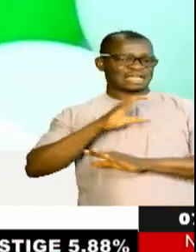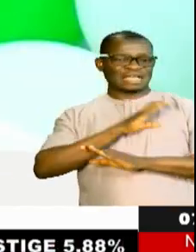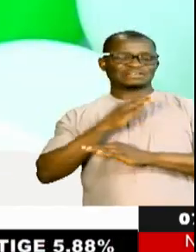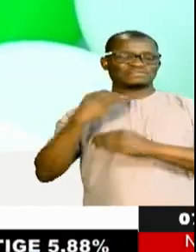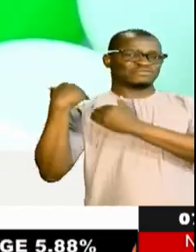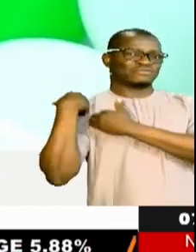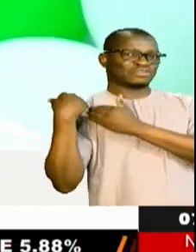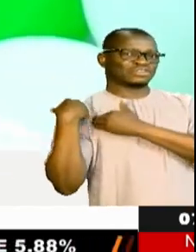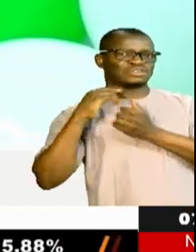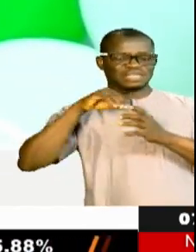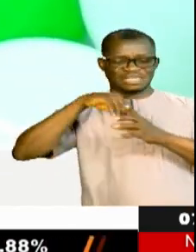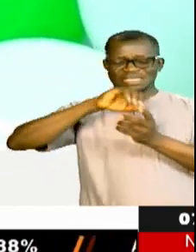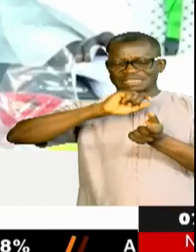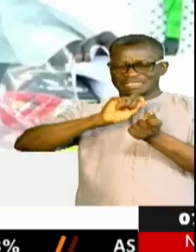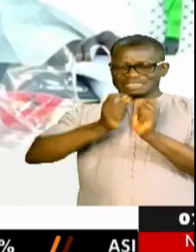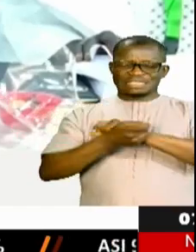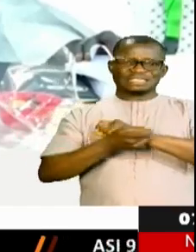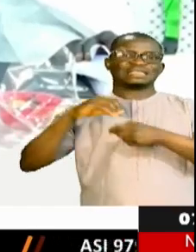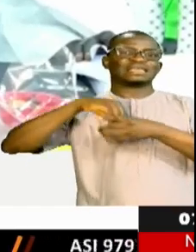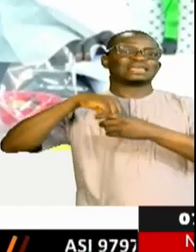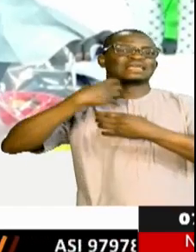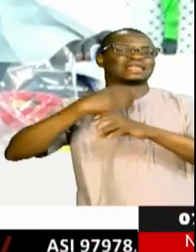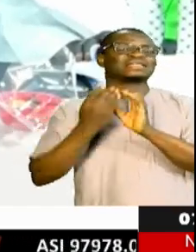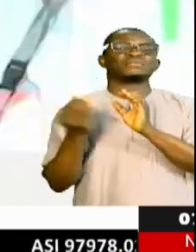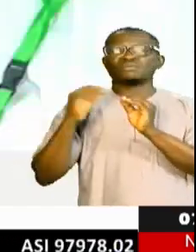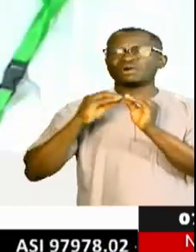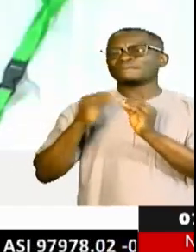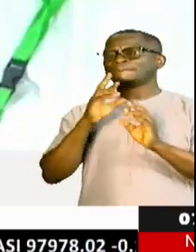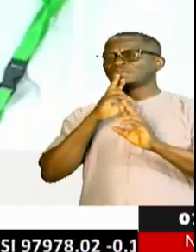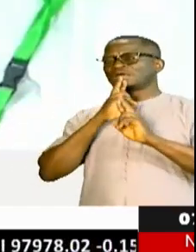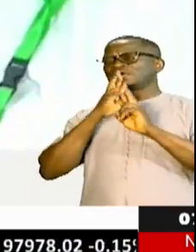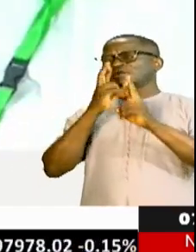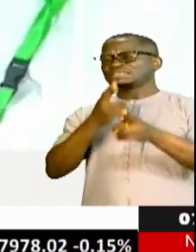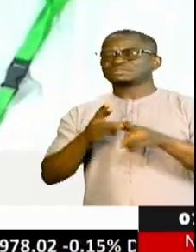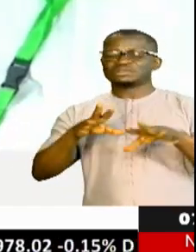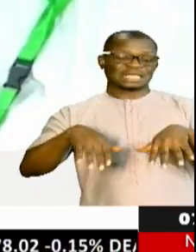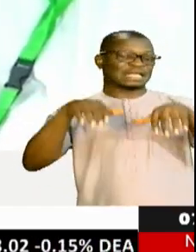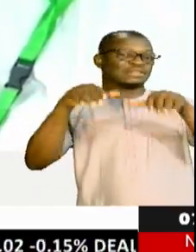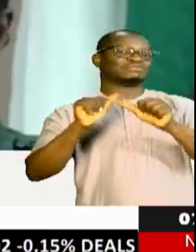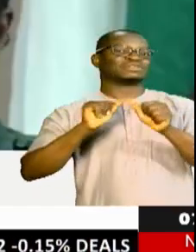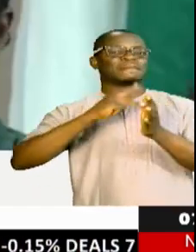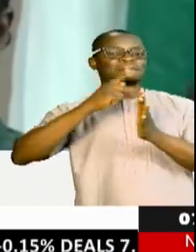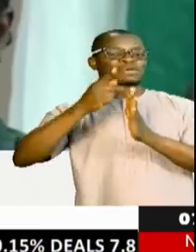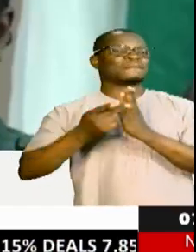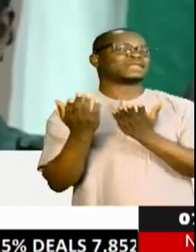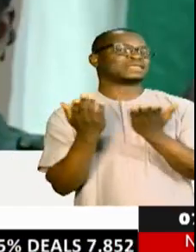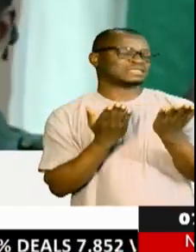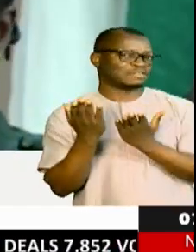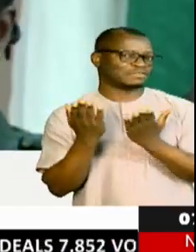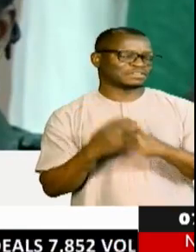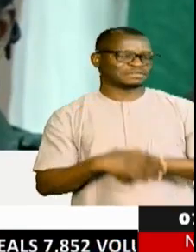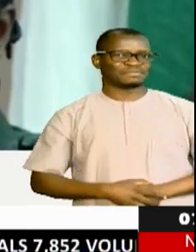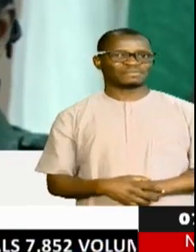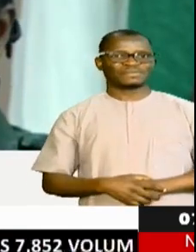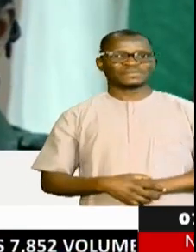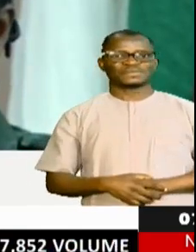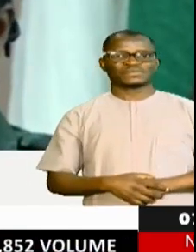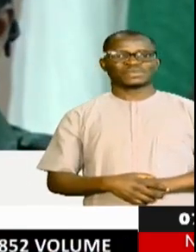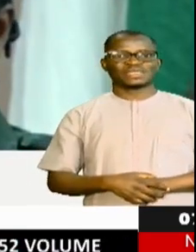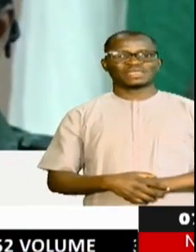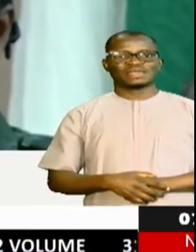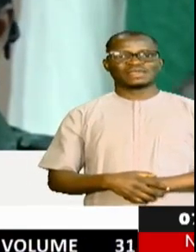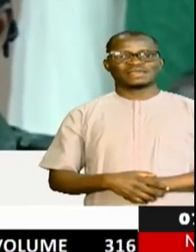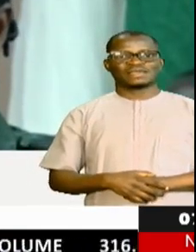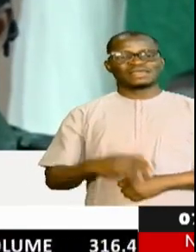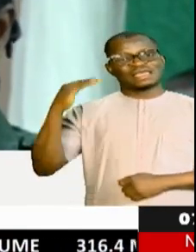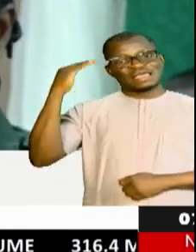steering reforms aimed at creating more responsive and adaptable public service. To the esteemed heads of